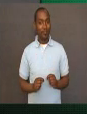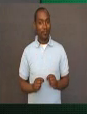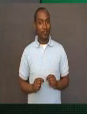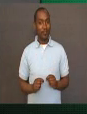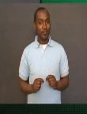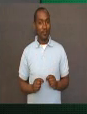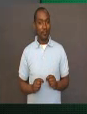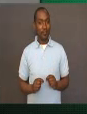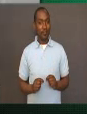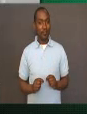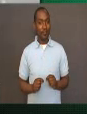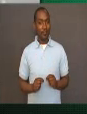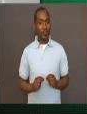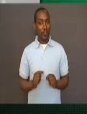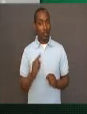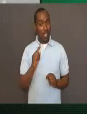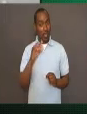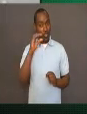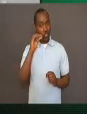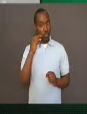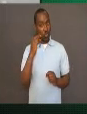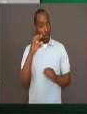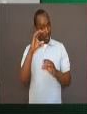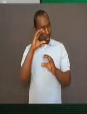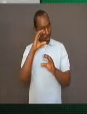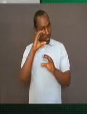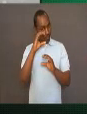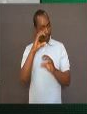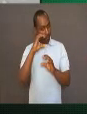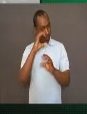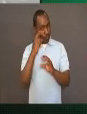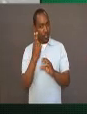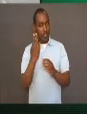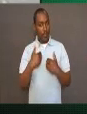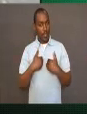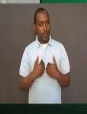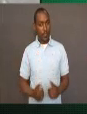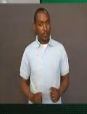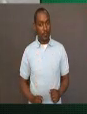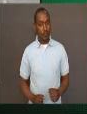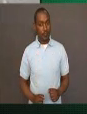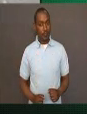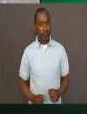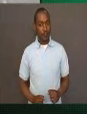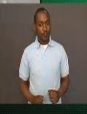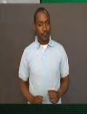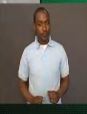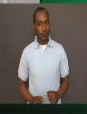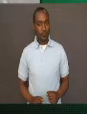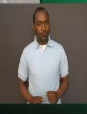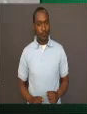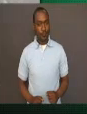eye. One must use the aid of a microscope to be able to observe